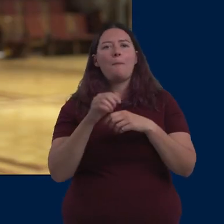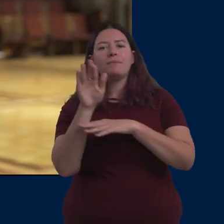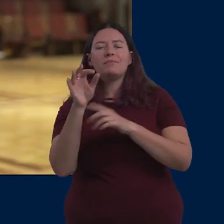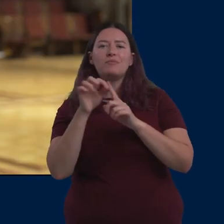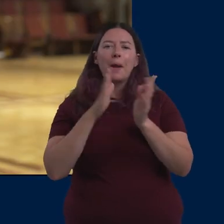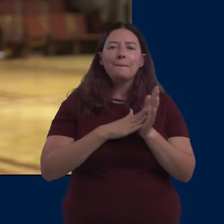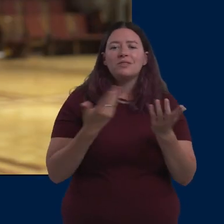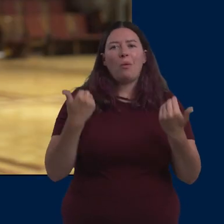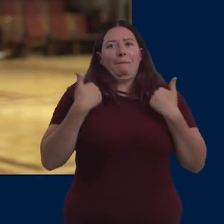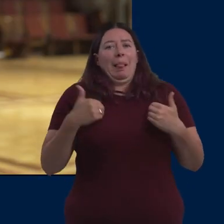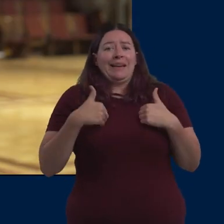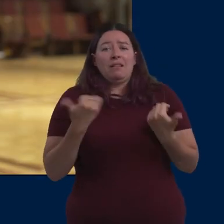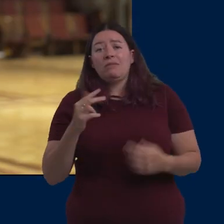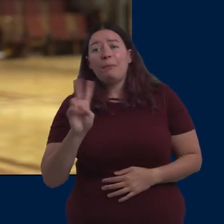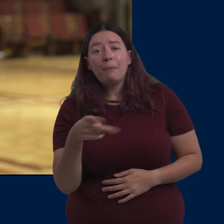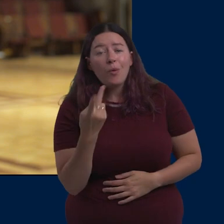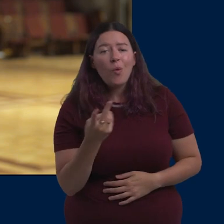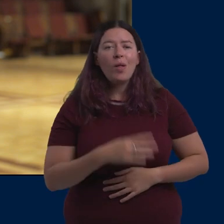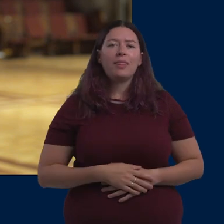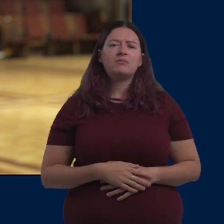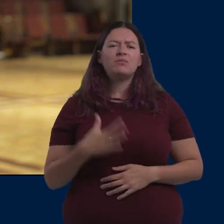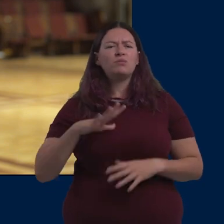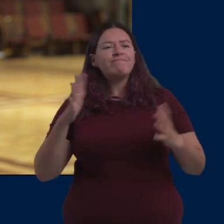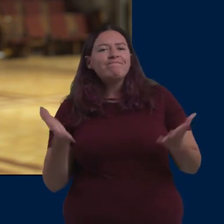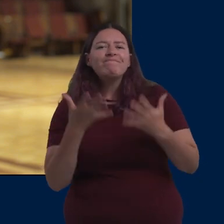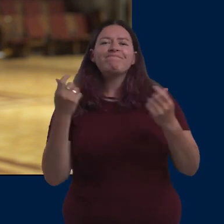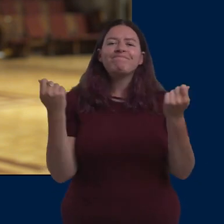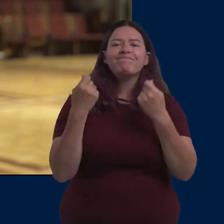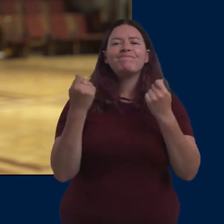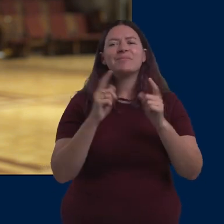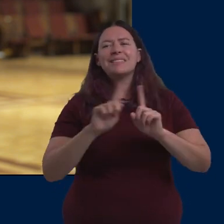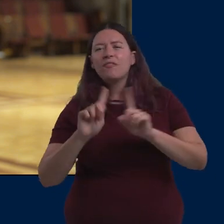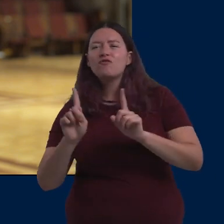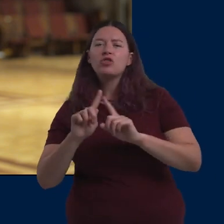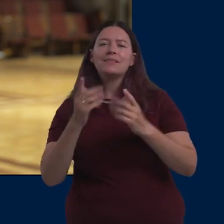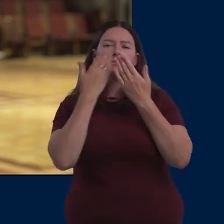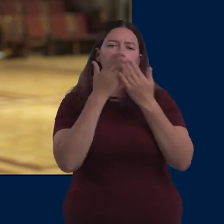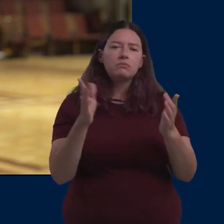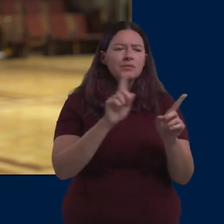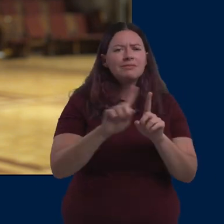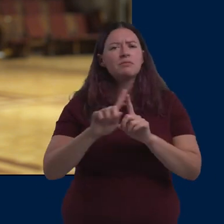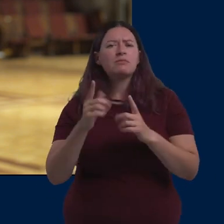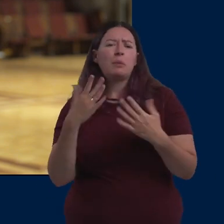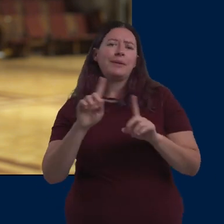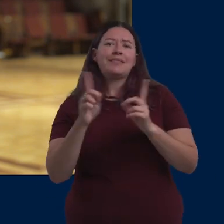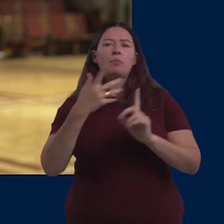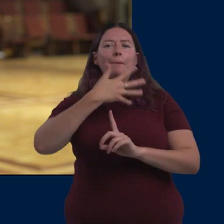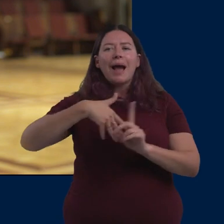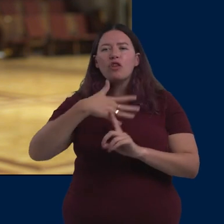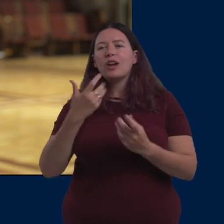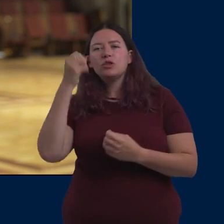or billionaire, or both. Celebrate difference. Respect others who might be very different from you in background,